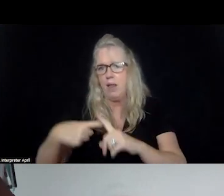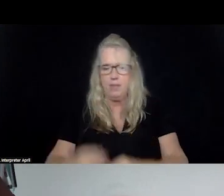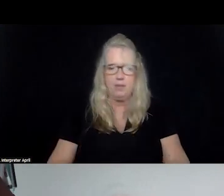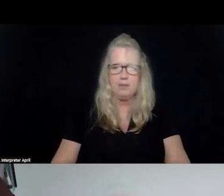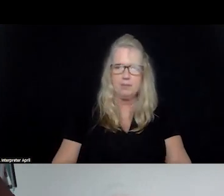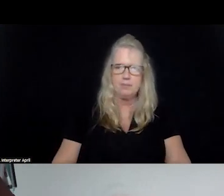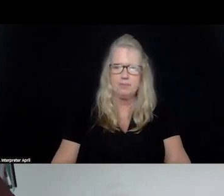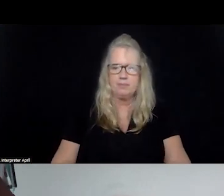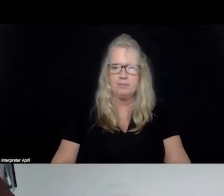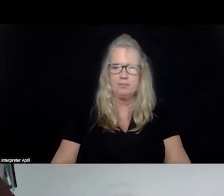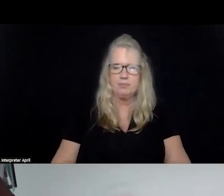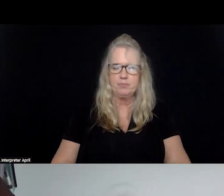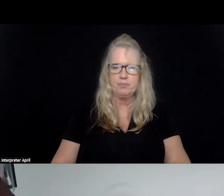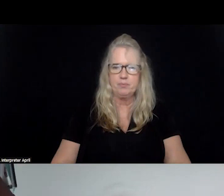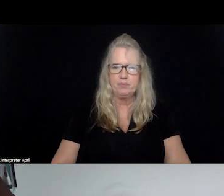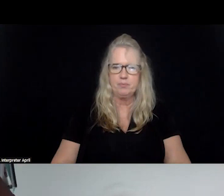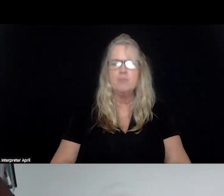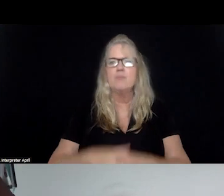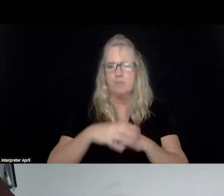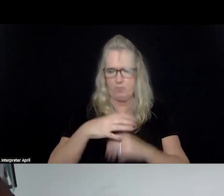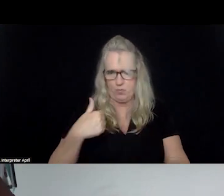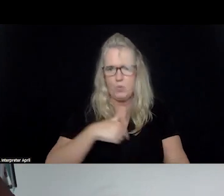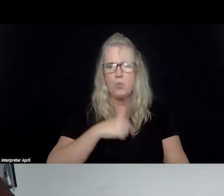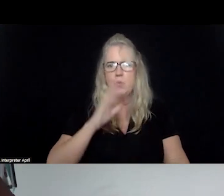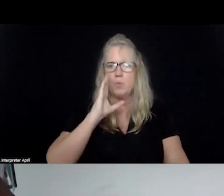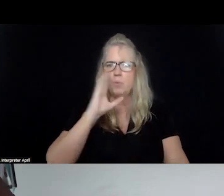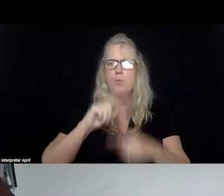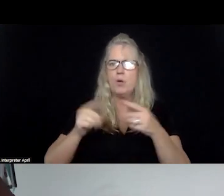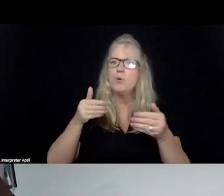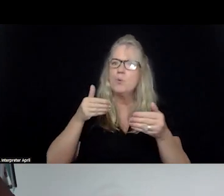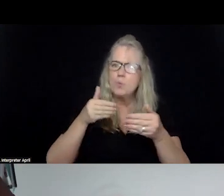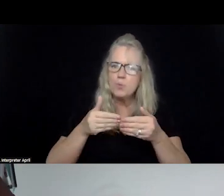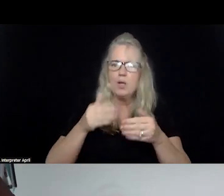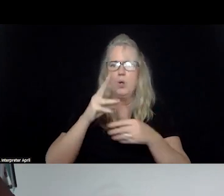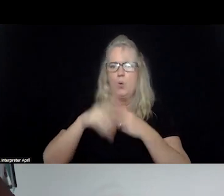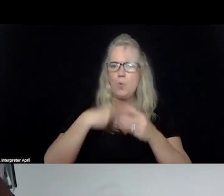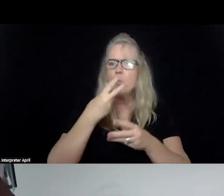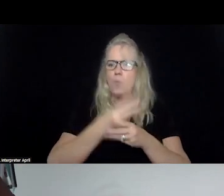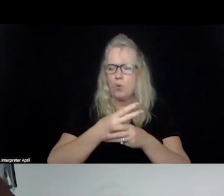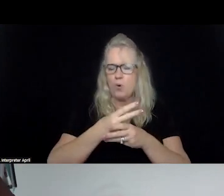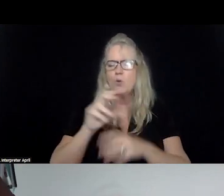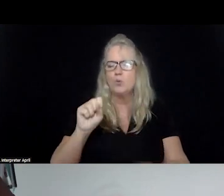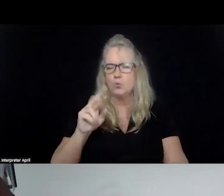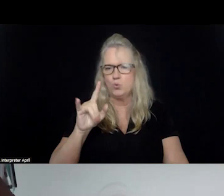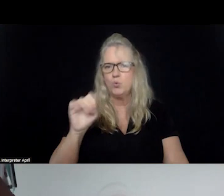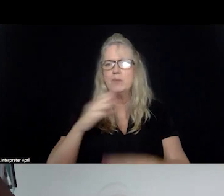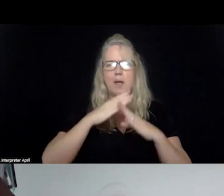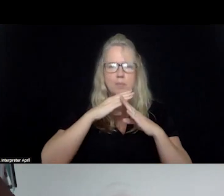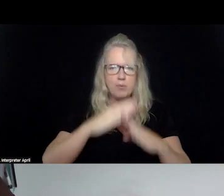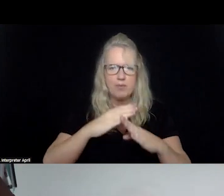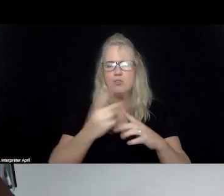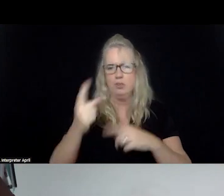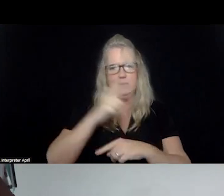And of course, we are coming up toward World Suicide Prevention Day. And that's